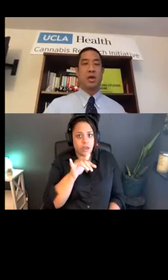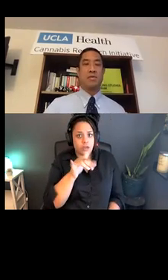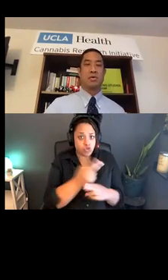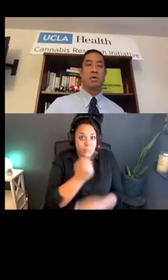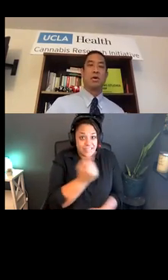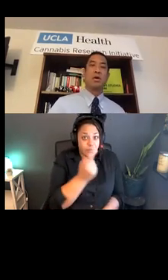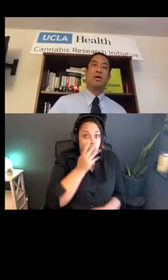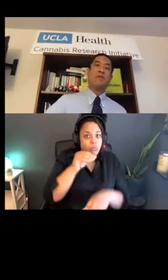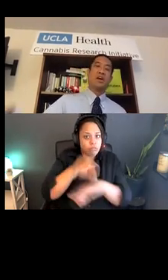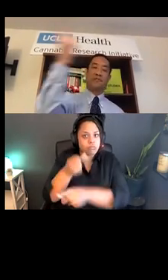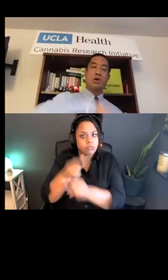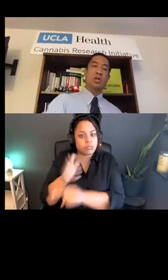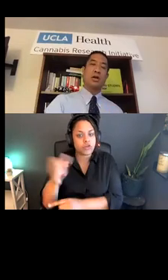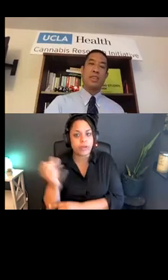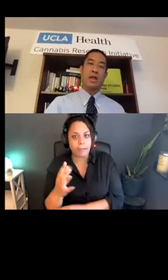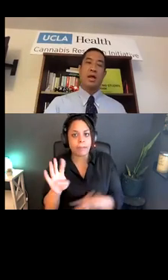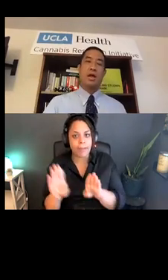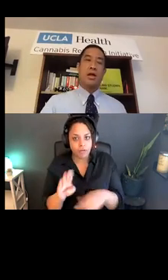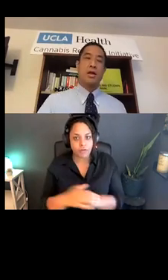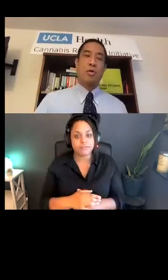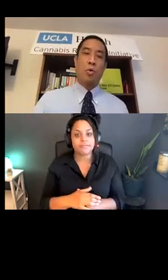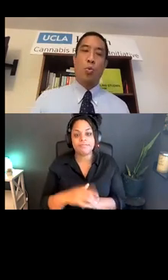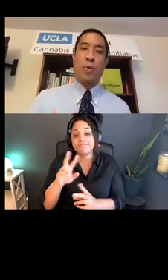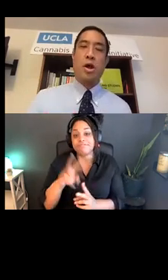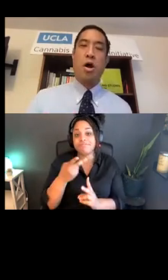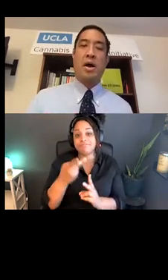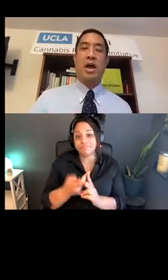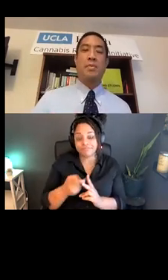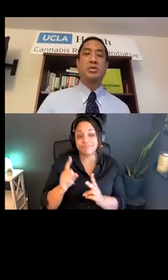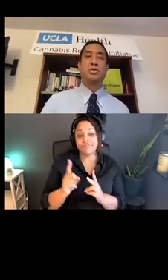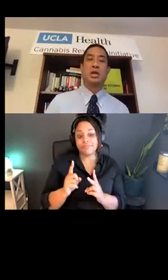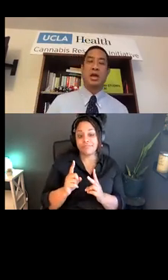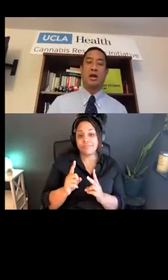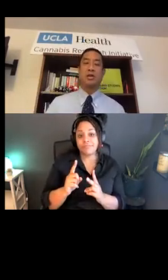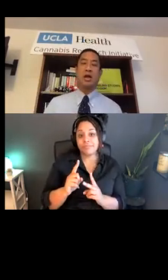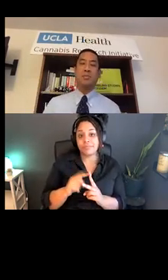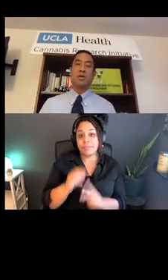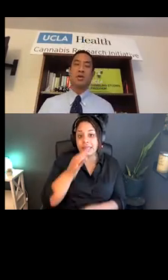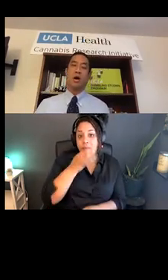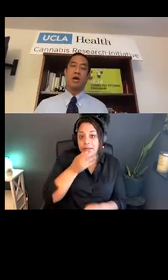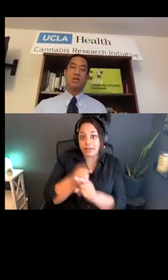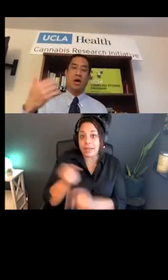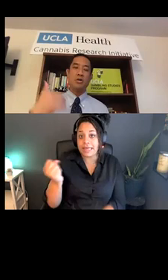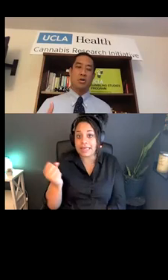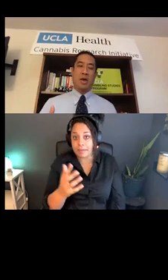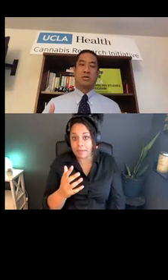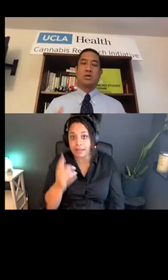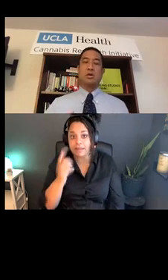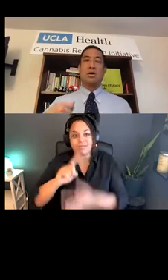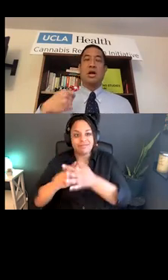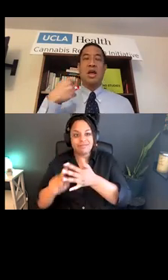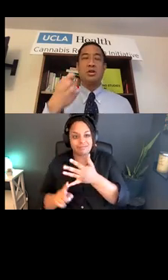gambling behavior. Vice versa, what do we know about cannabis use, again, on gambling, on these other